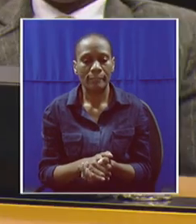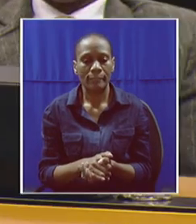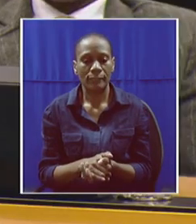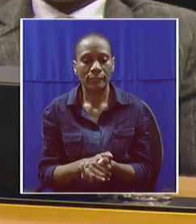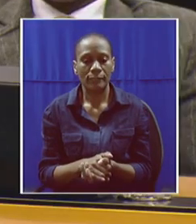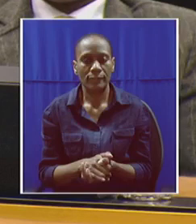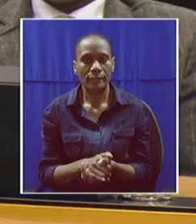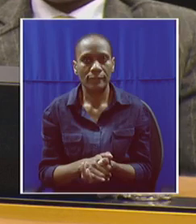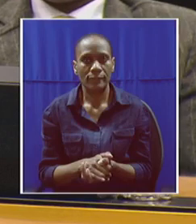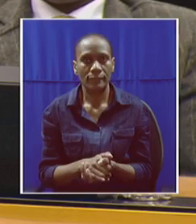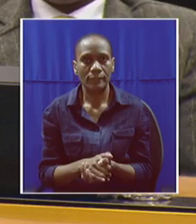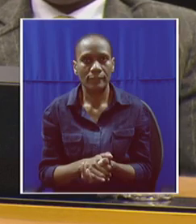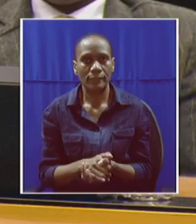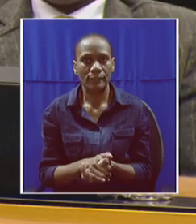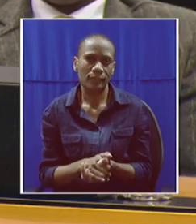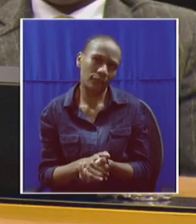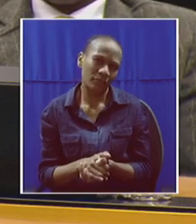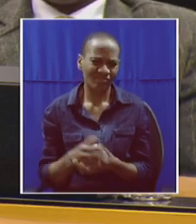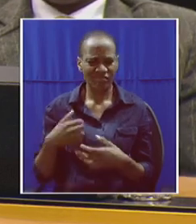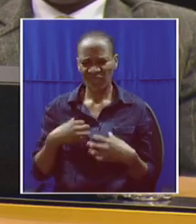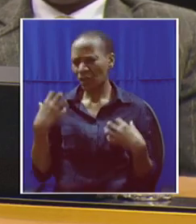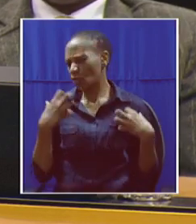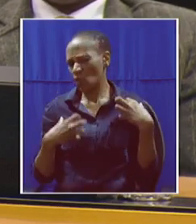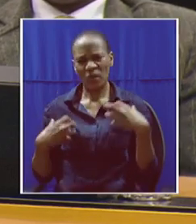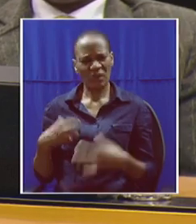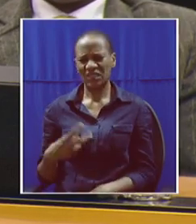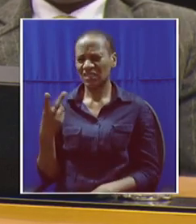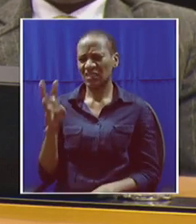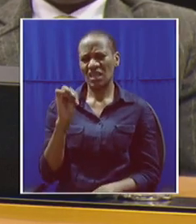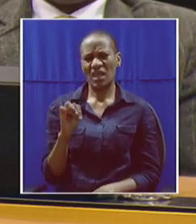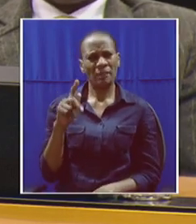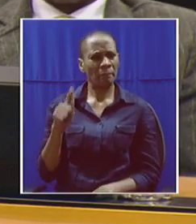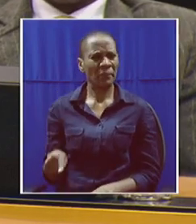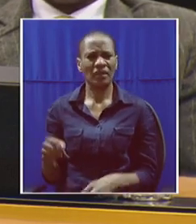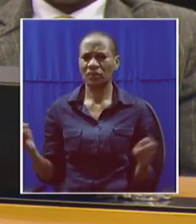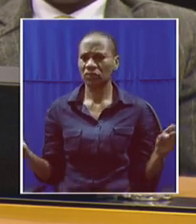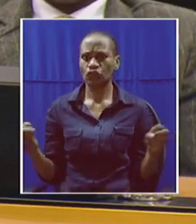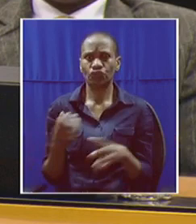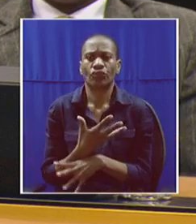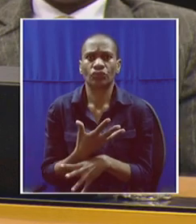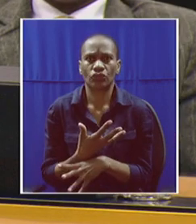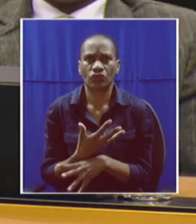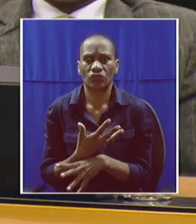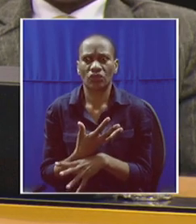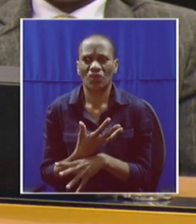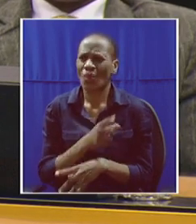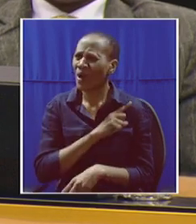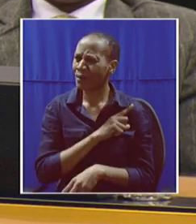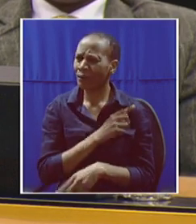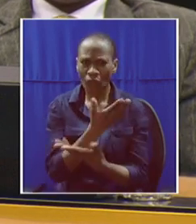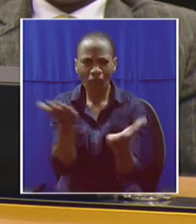Minister I get worried when MPS get surprised by things that they are aware